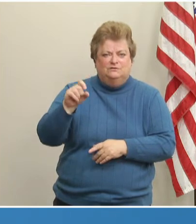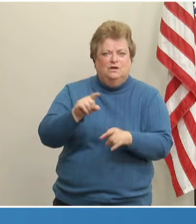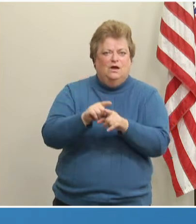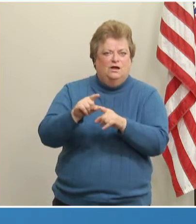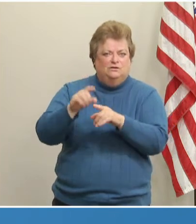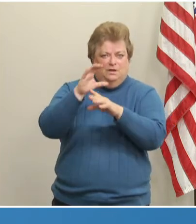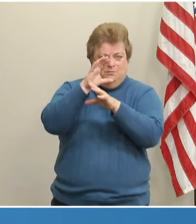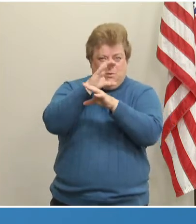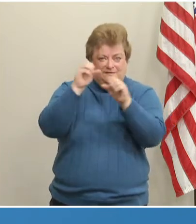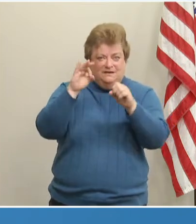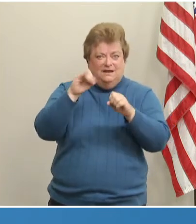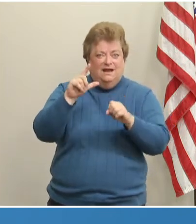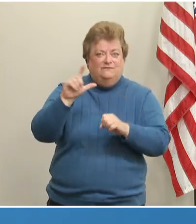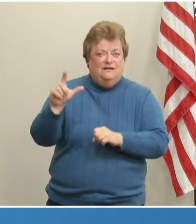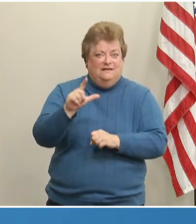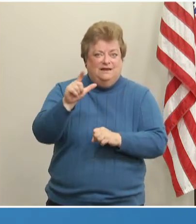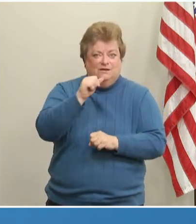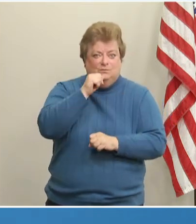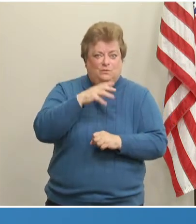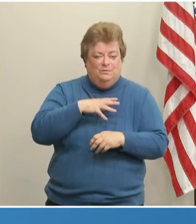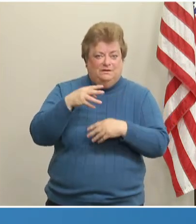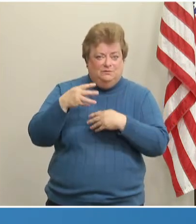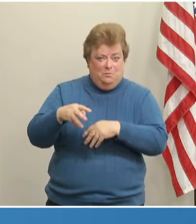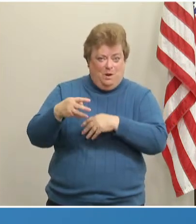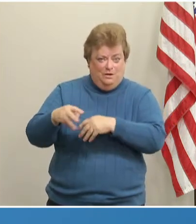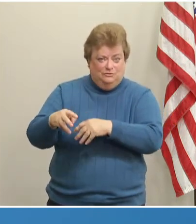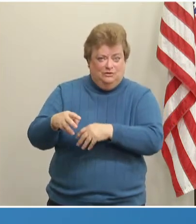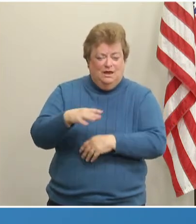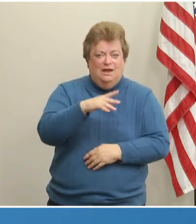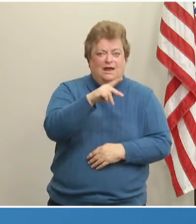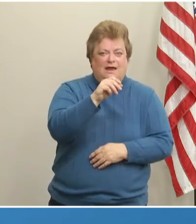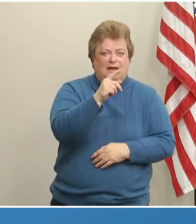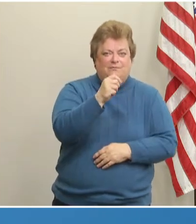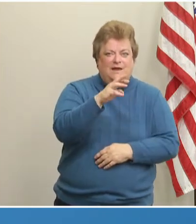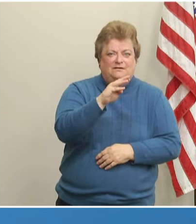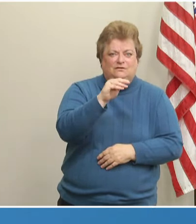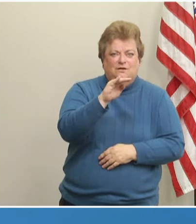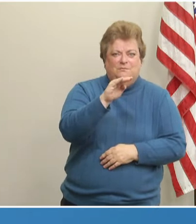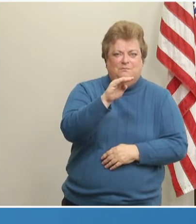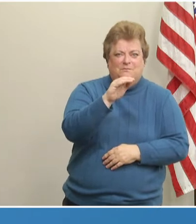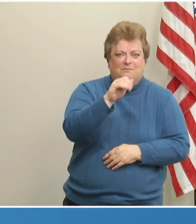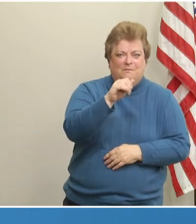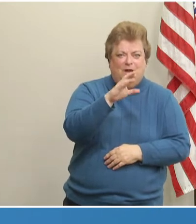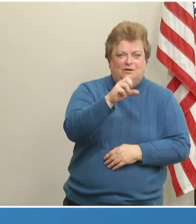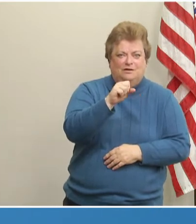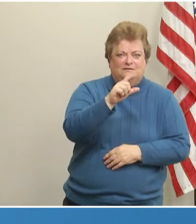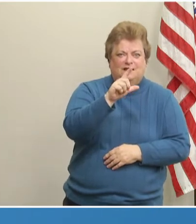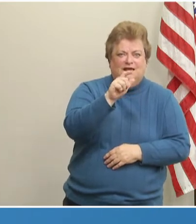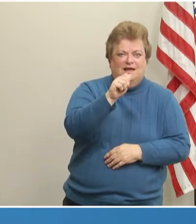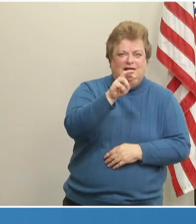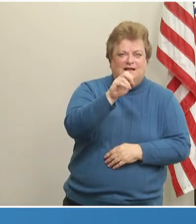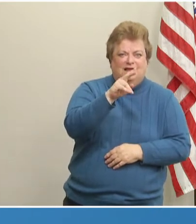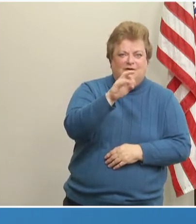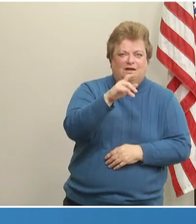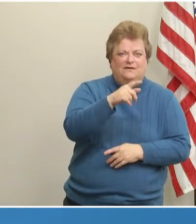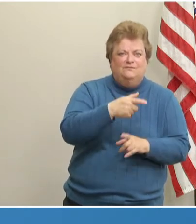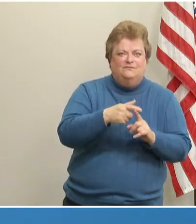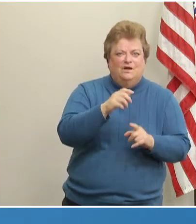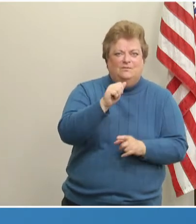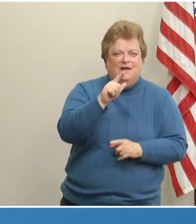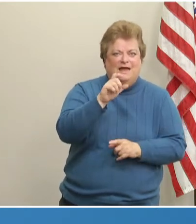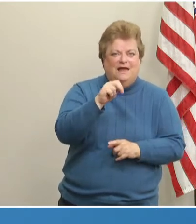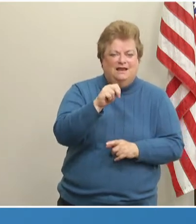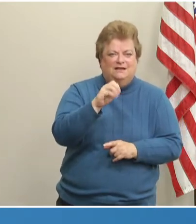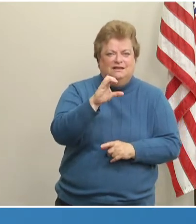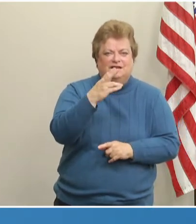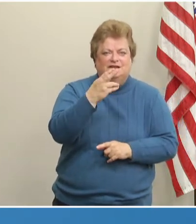Lincoln Women's March, and Pastor Marcus Larry Vo from Allen Chapel. Thank you